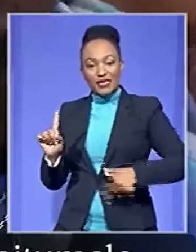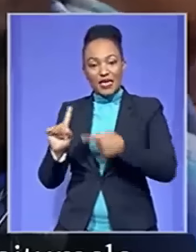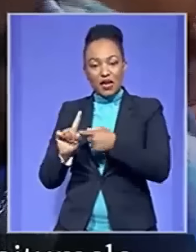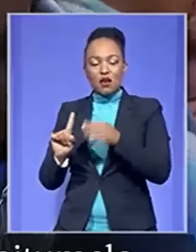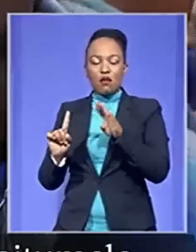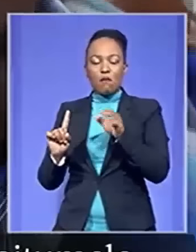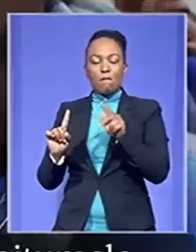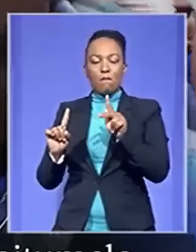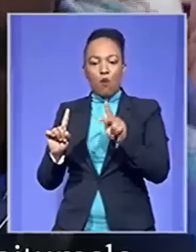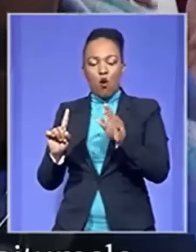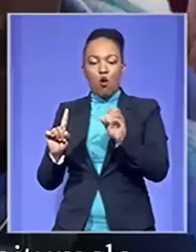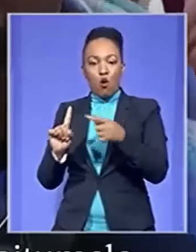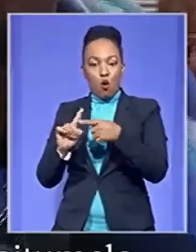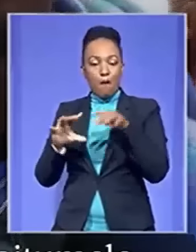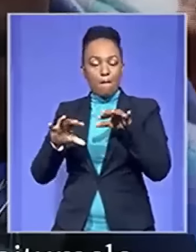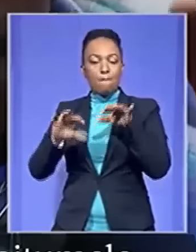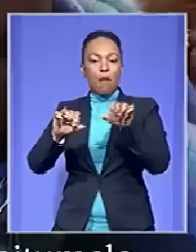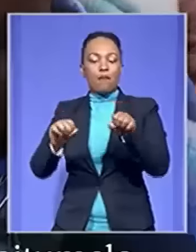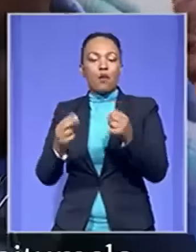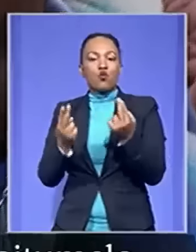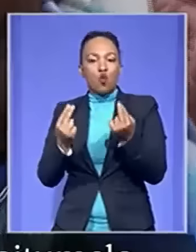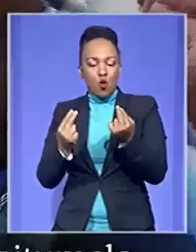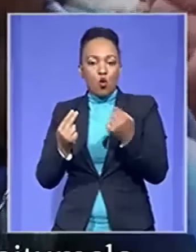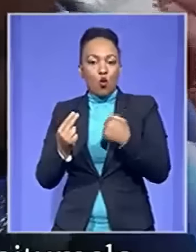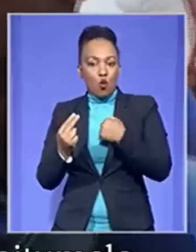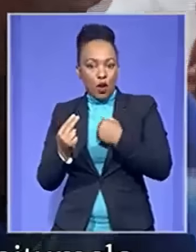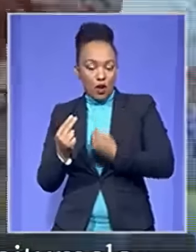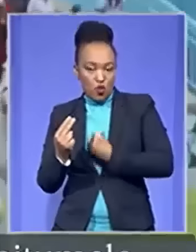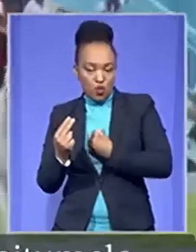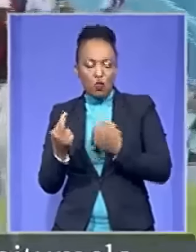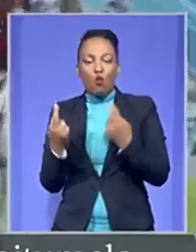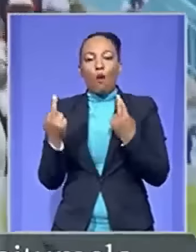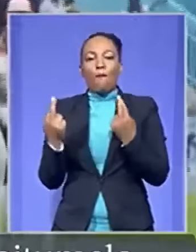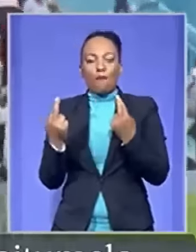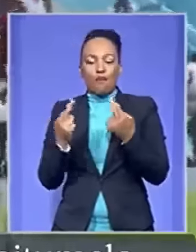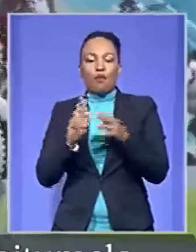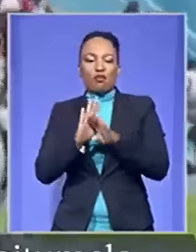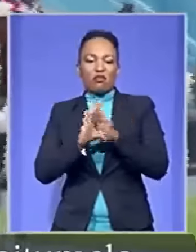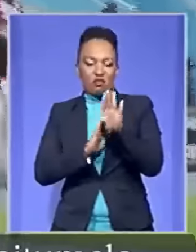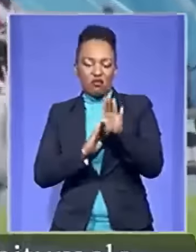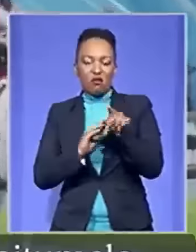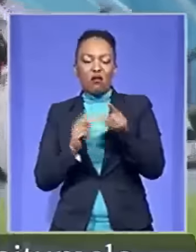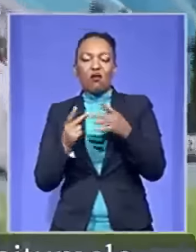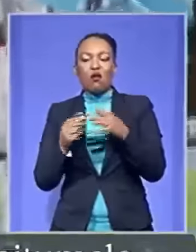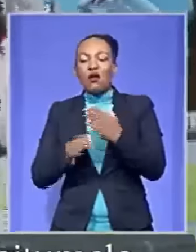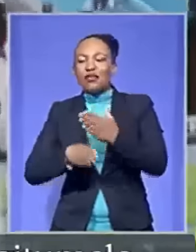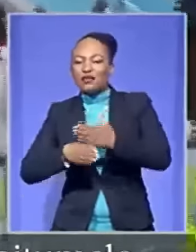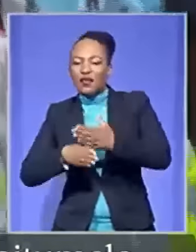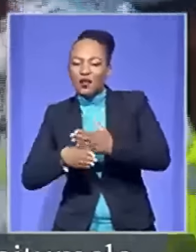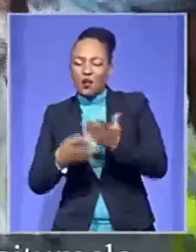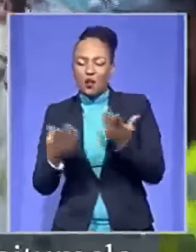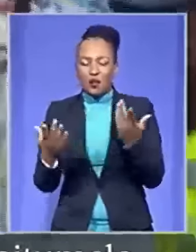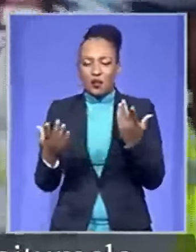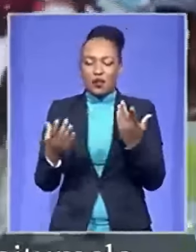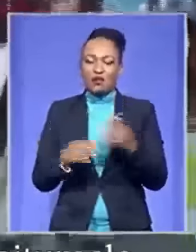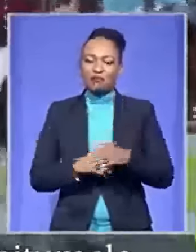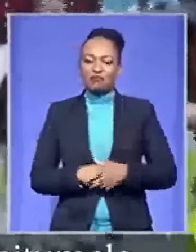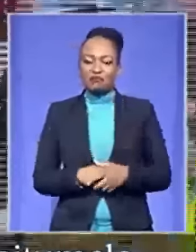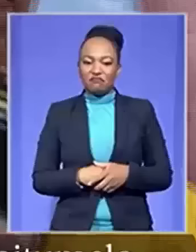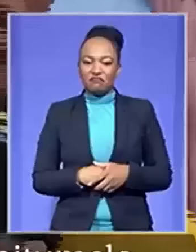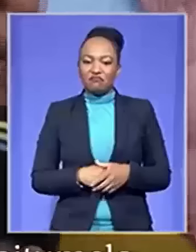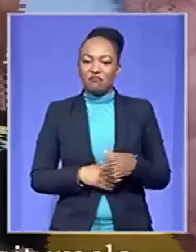tsholo tse dintsi tsa mo go ene mo special rona banana mo special ka khanya ditoko tsa ditiro yana ditshologelo tsa Miguel Monana